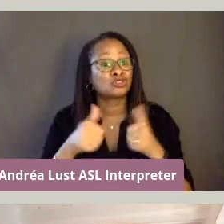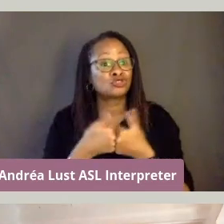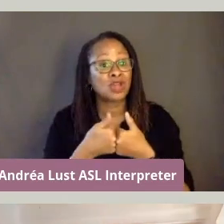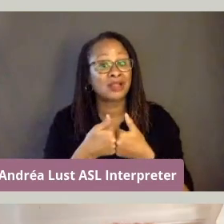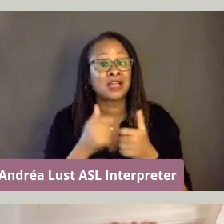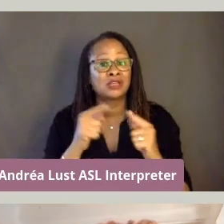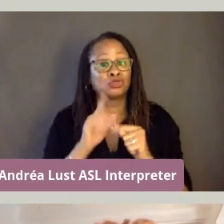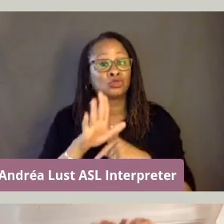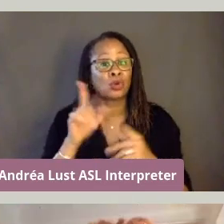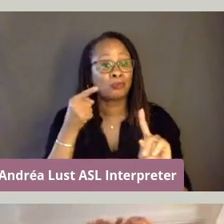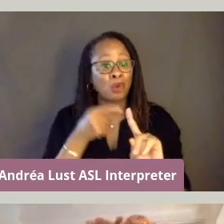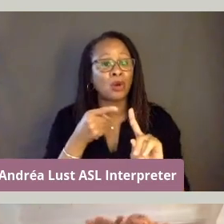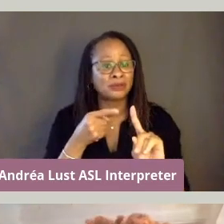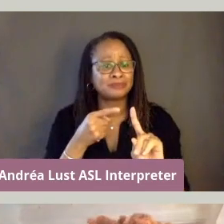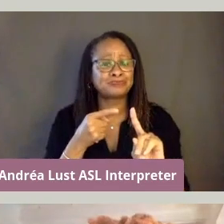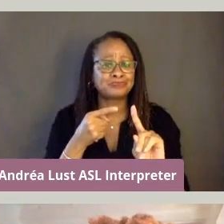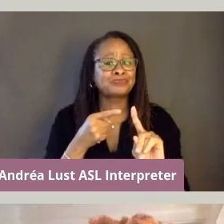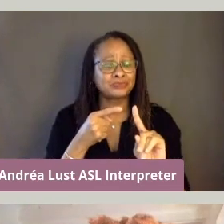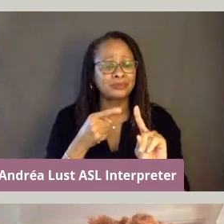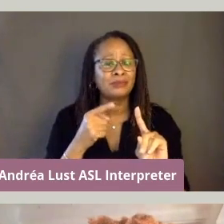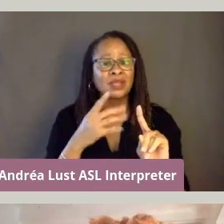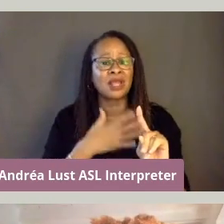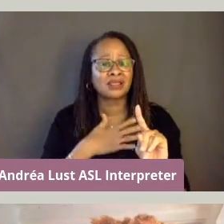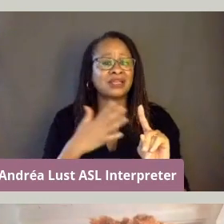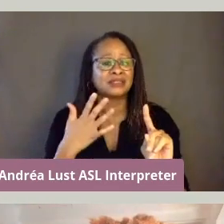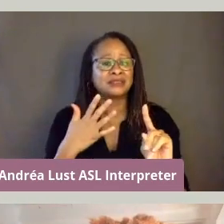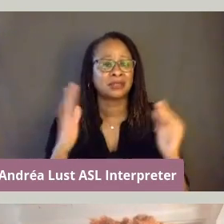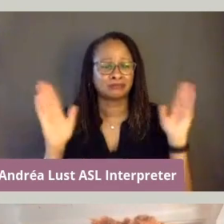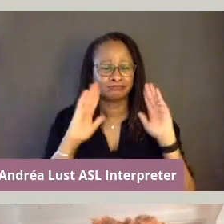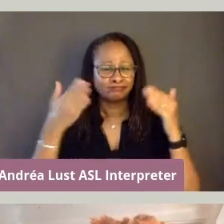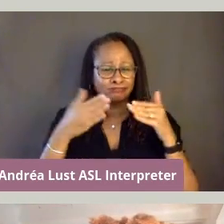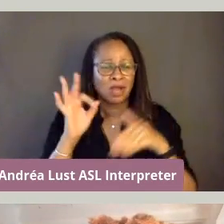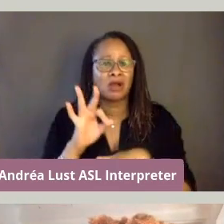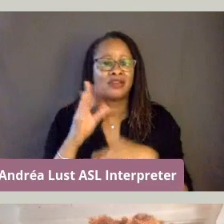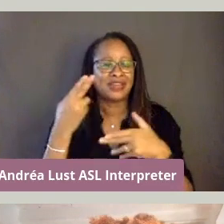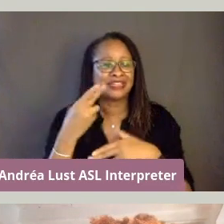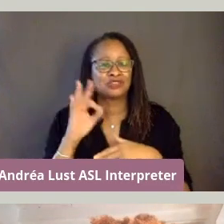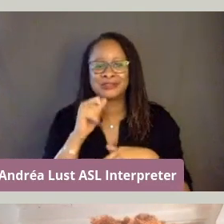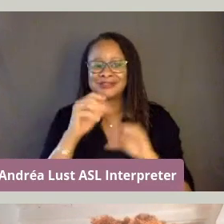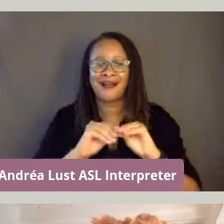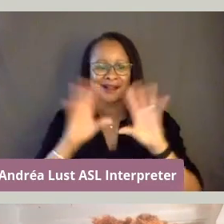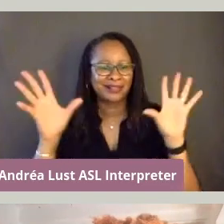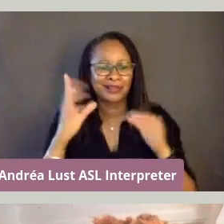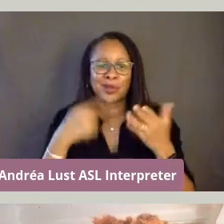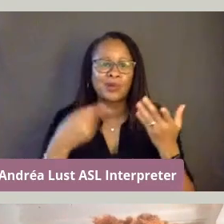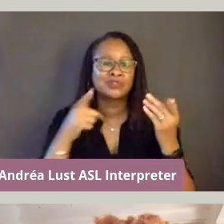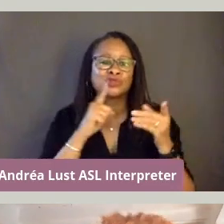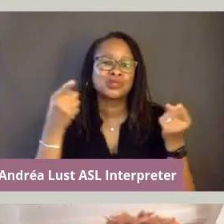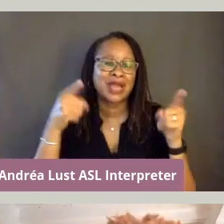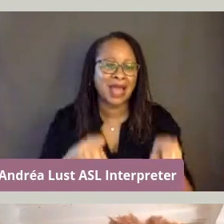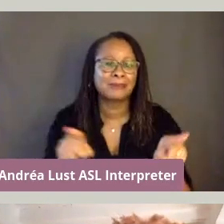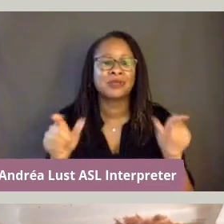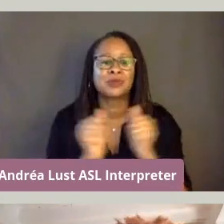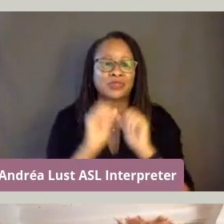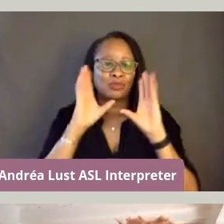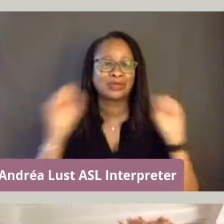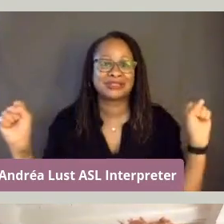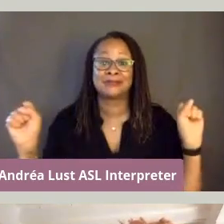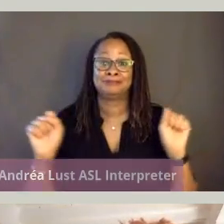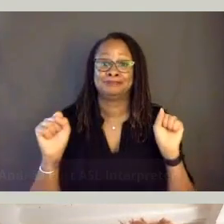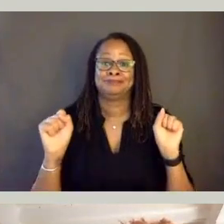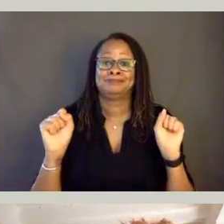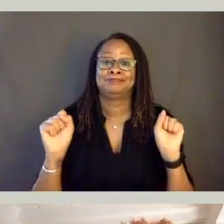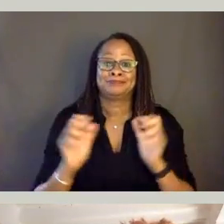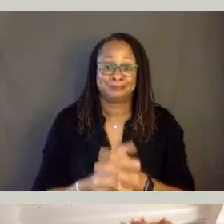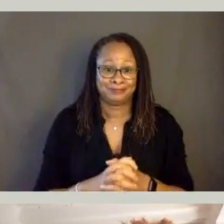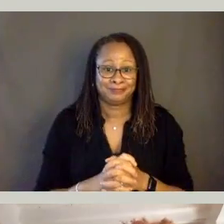that, you know, to your point, there's sort of a myopia of the history that's come before, but also an unclarity of actually what is happening in the present. Mm-hmm. So